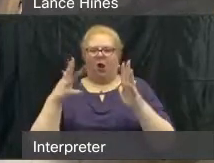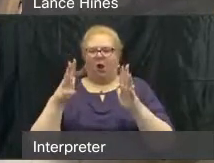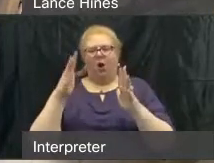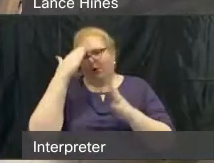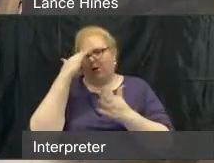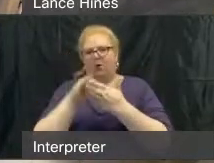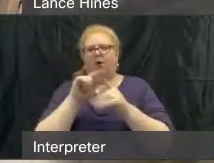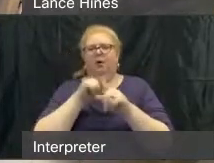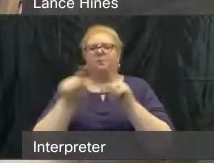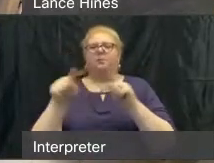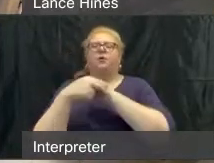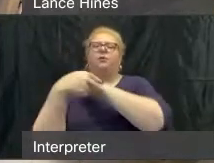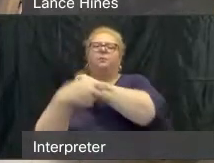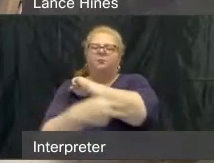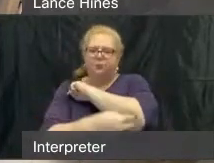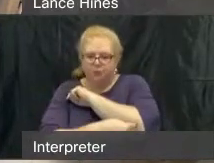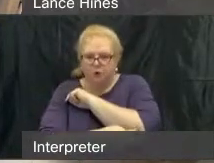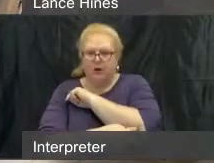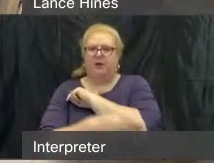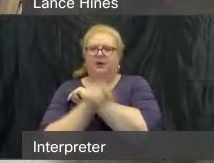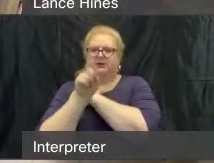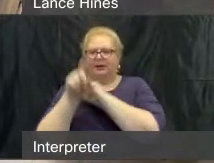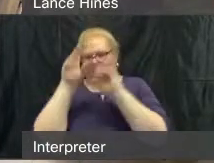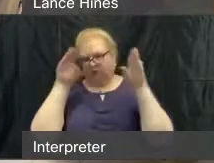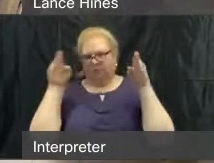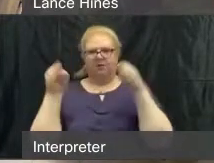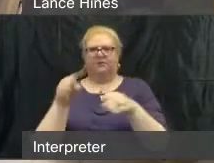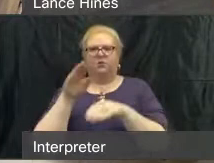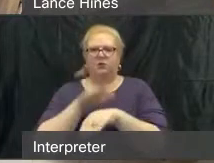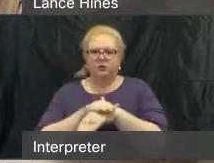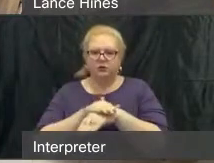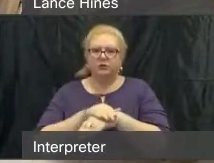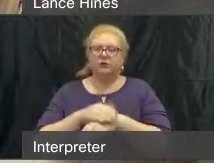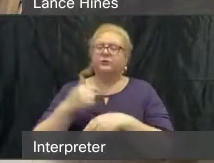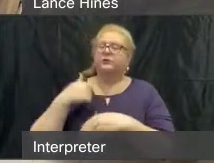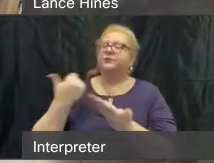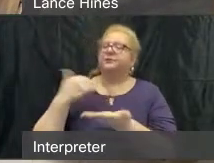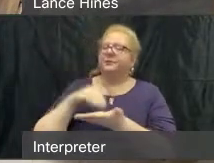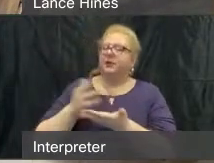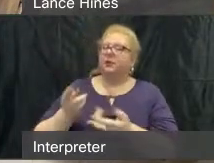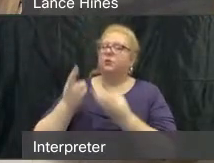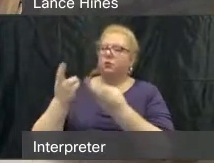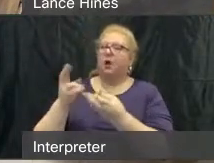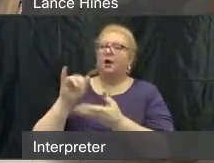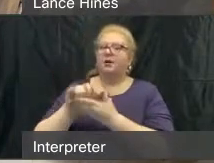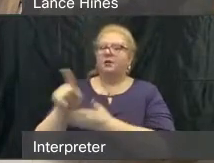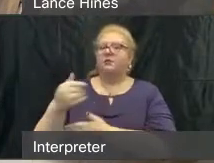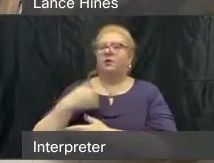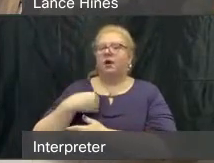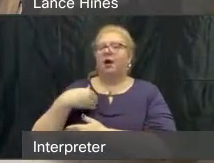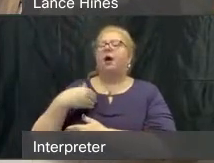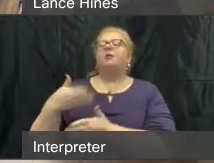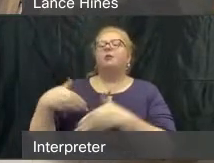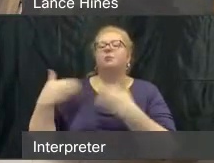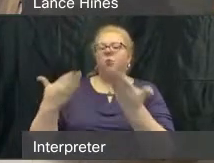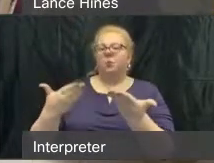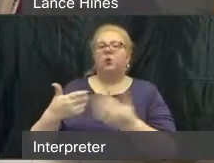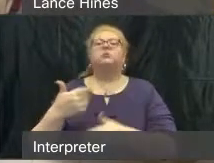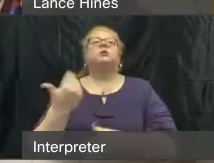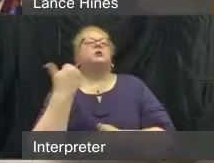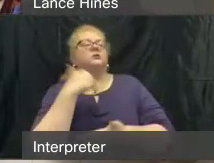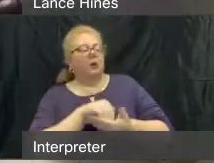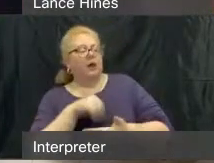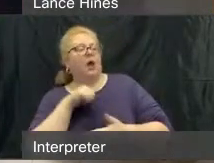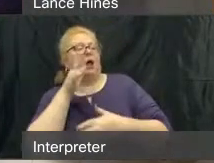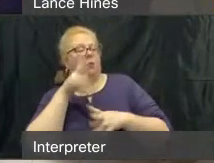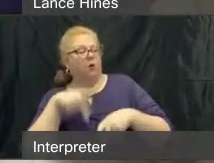not addressed. And again, I would just recommend that you have proposals. So I submit that another proposal to you